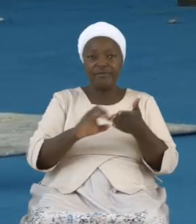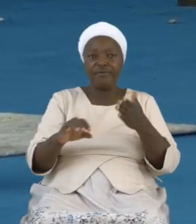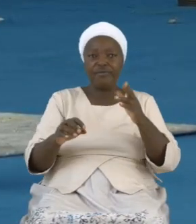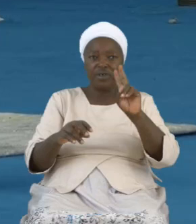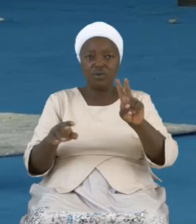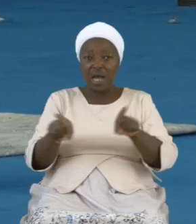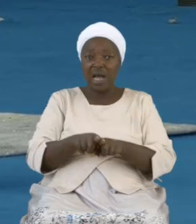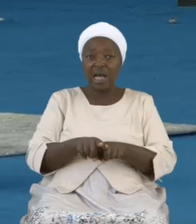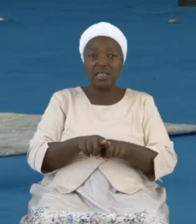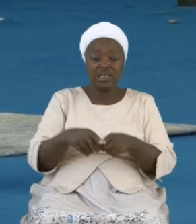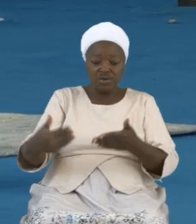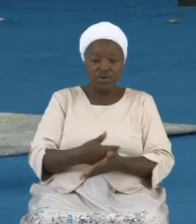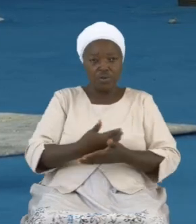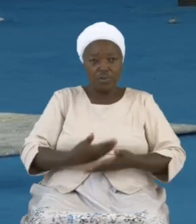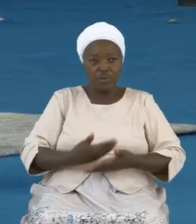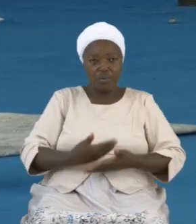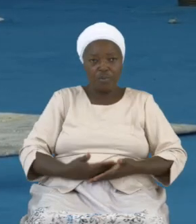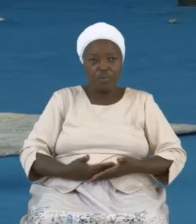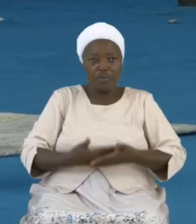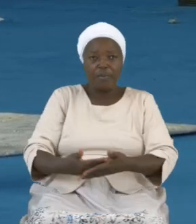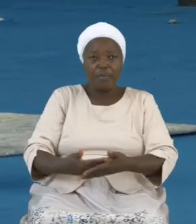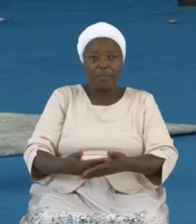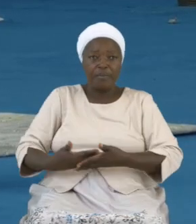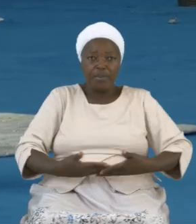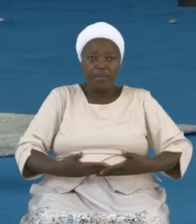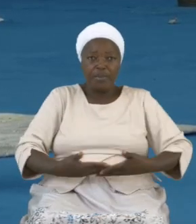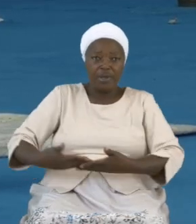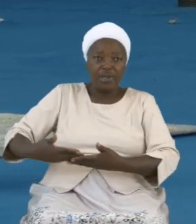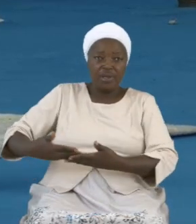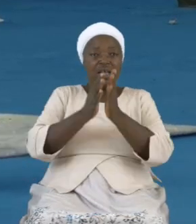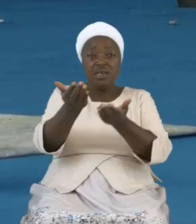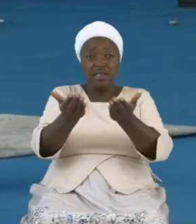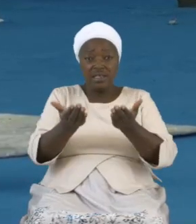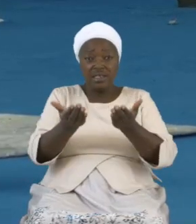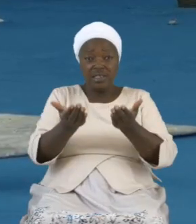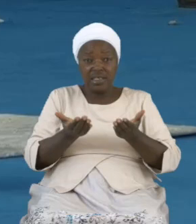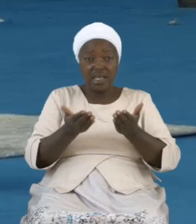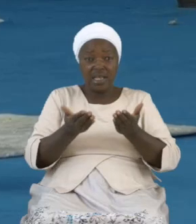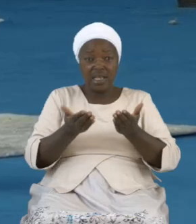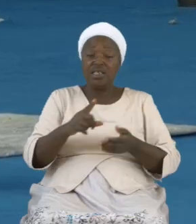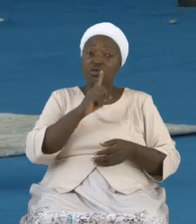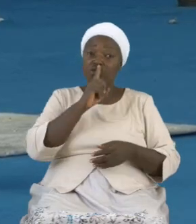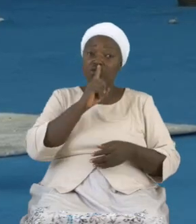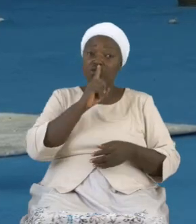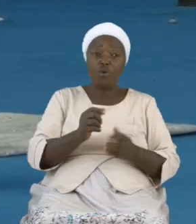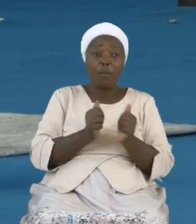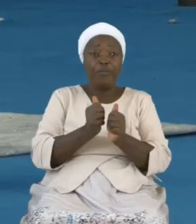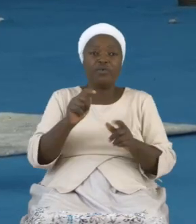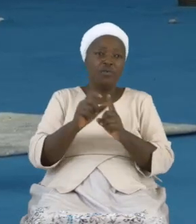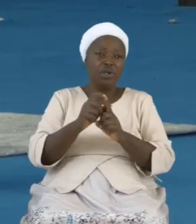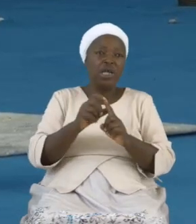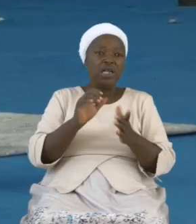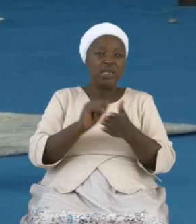babes, desire the sincere milk of the word, that ye may grow